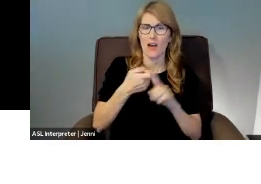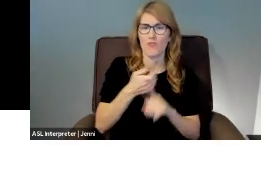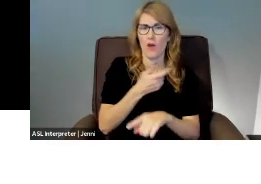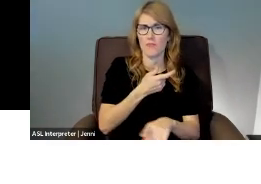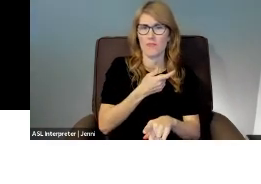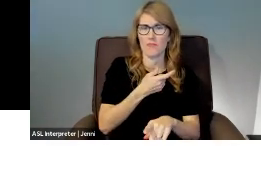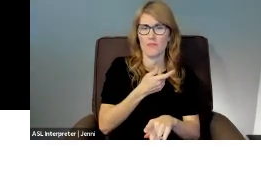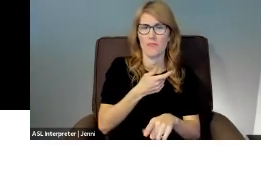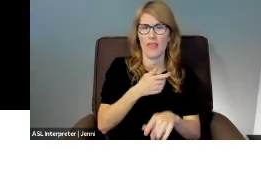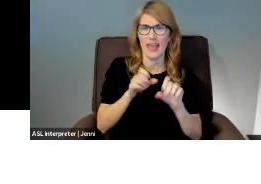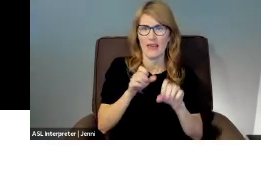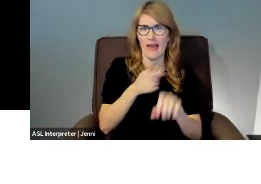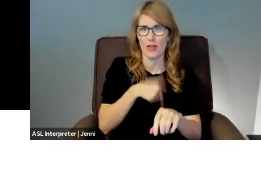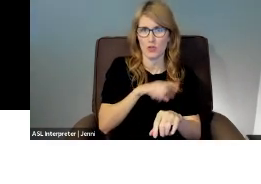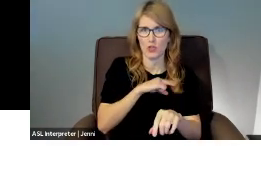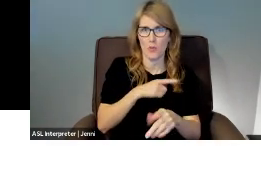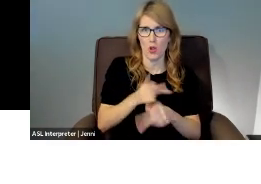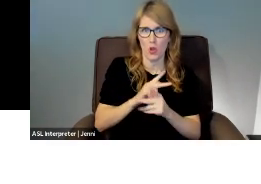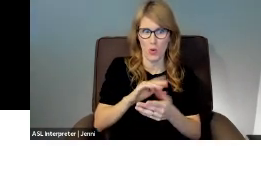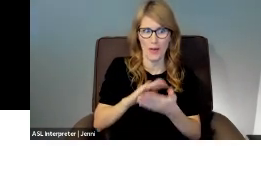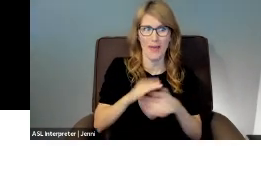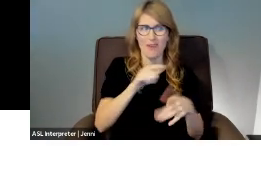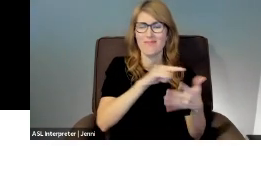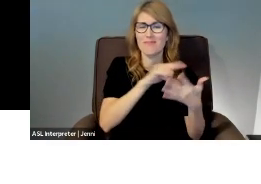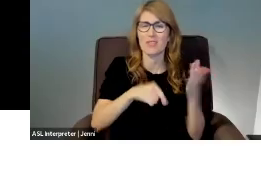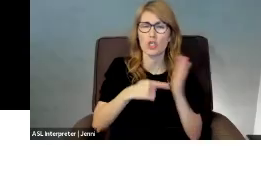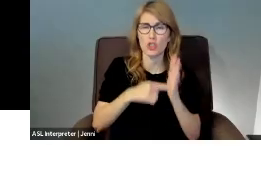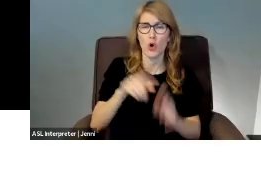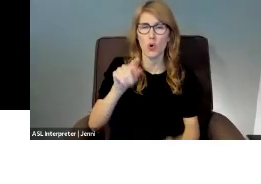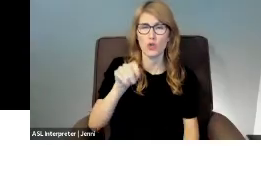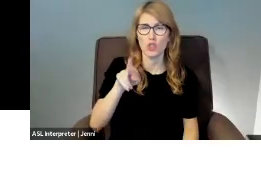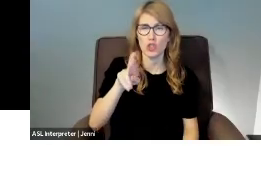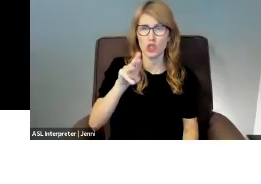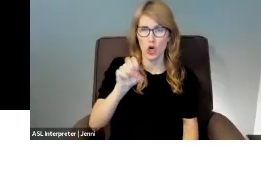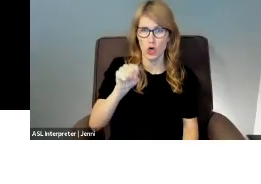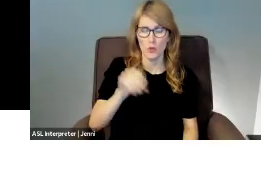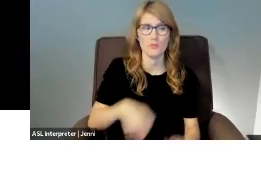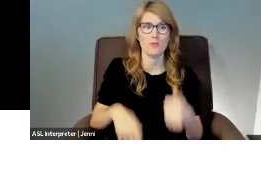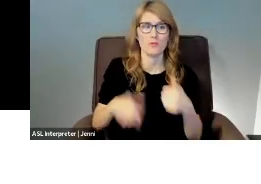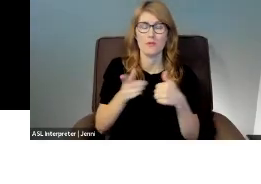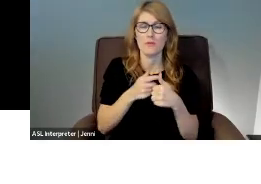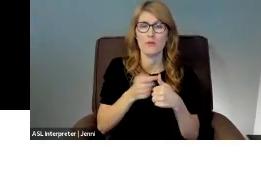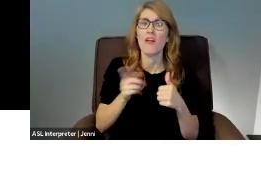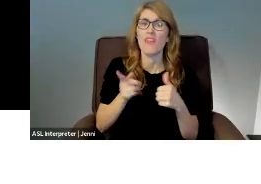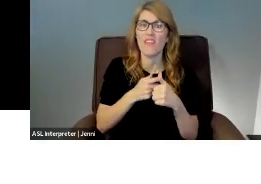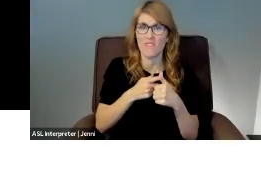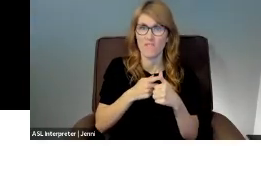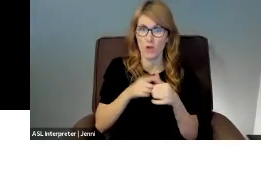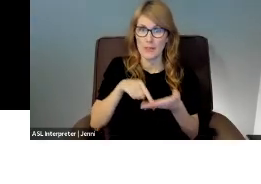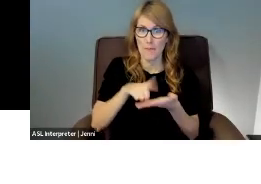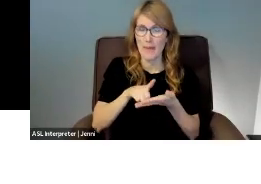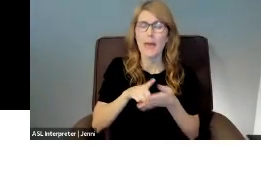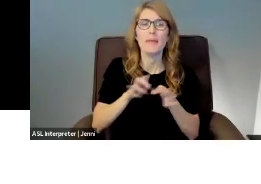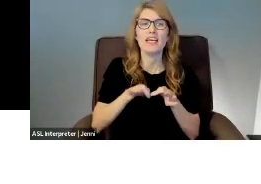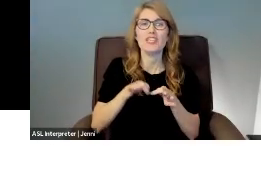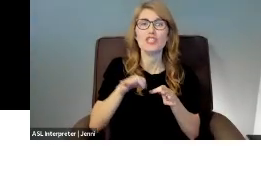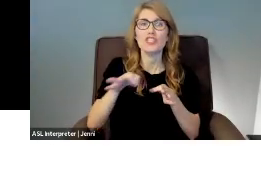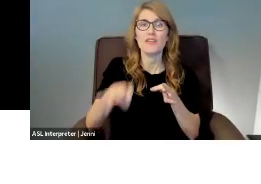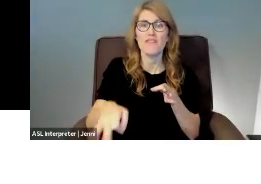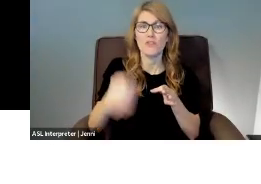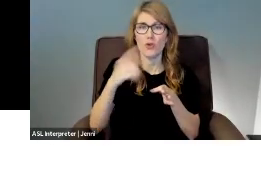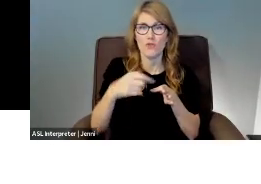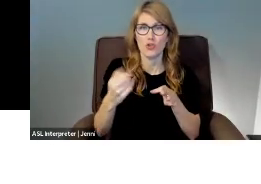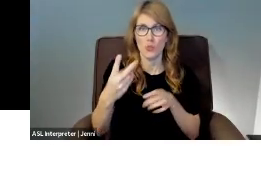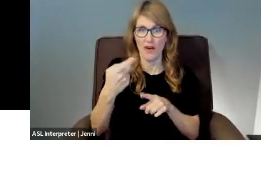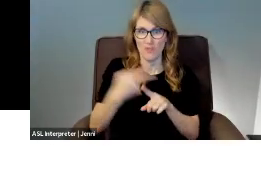the terms of the loans. So the first payments are deferred for 12 months, and then no